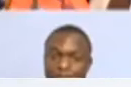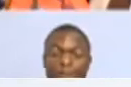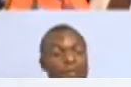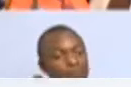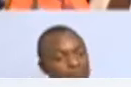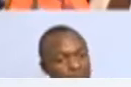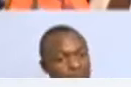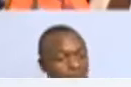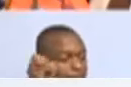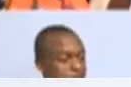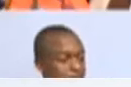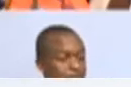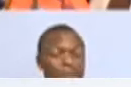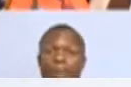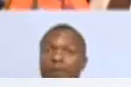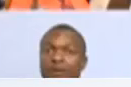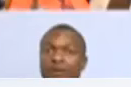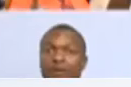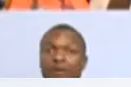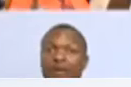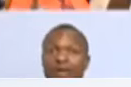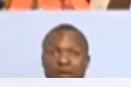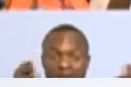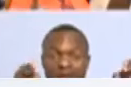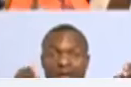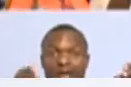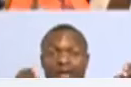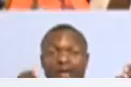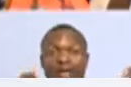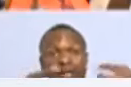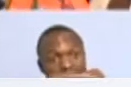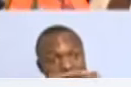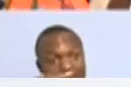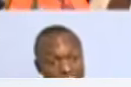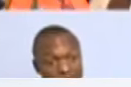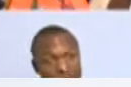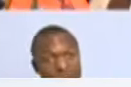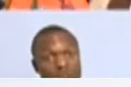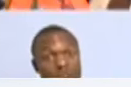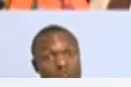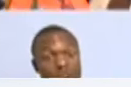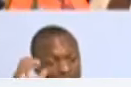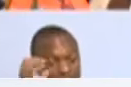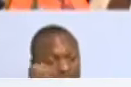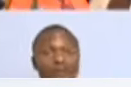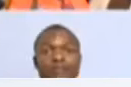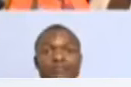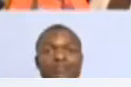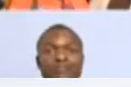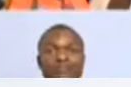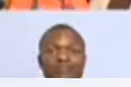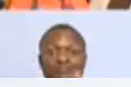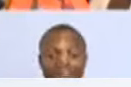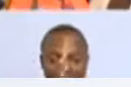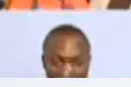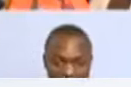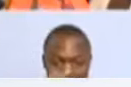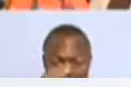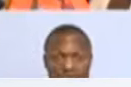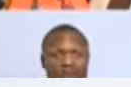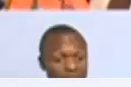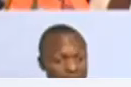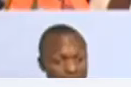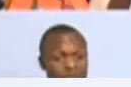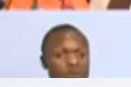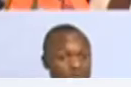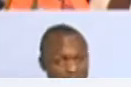investment, facilitate high-level engagements to attract investments. Madam Speaker, the work we've done in